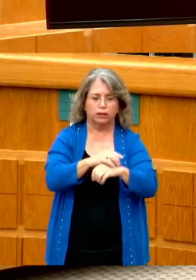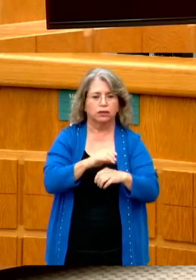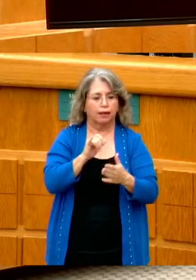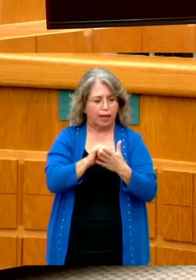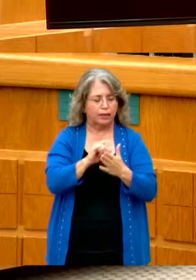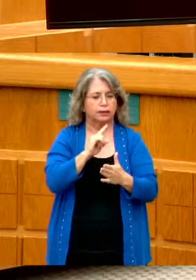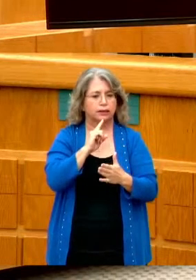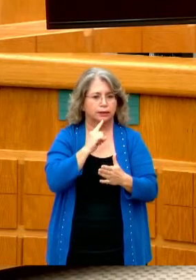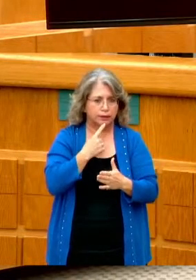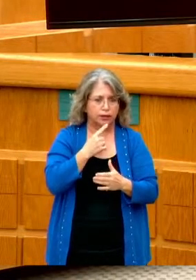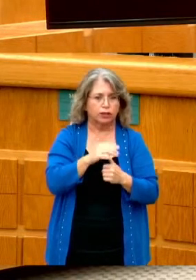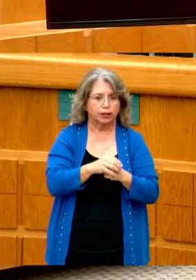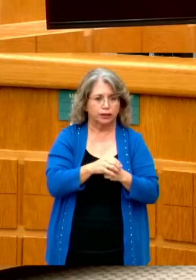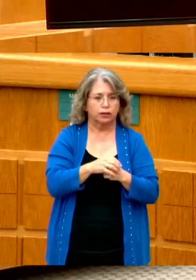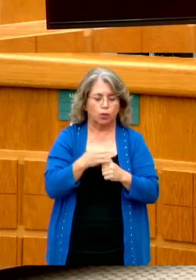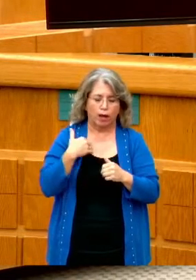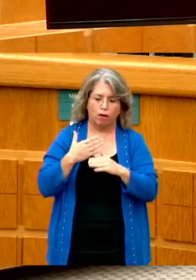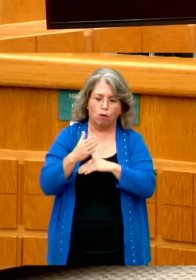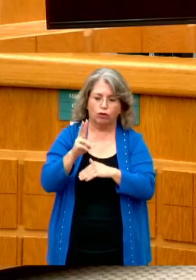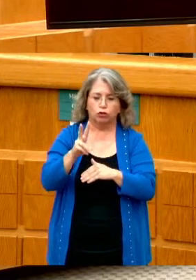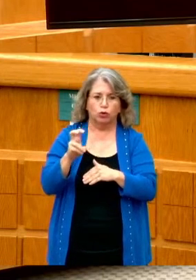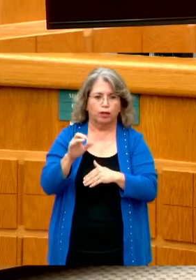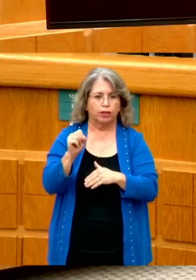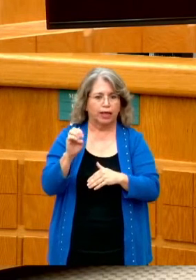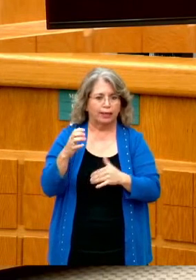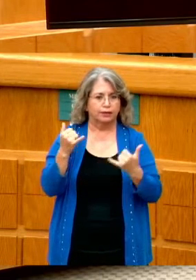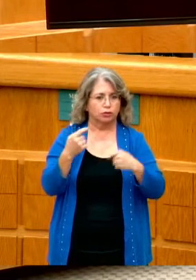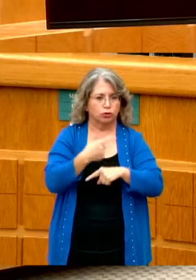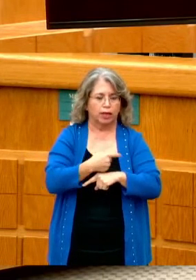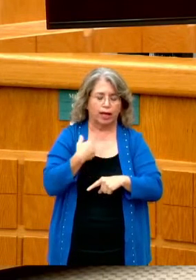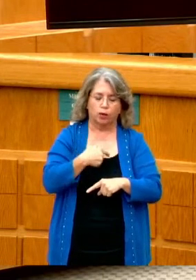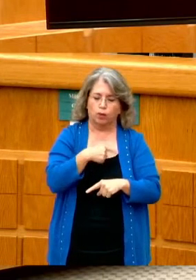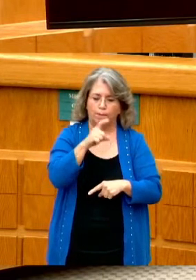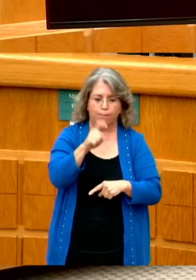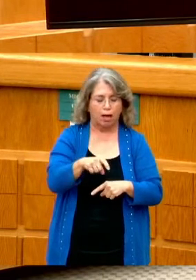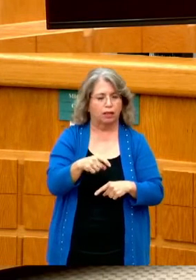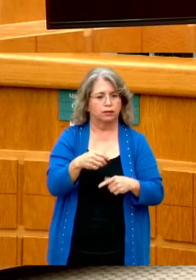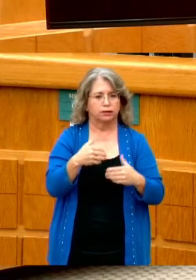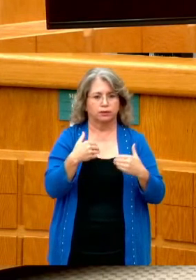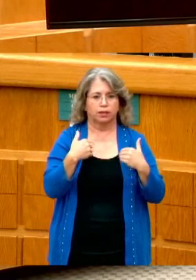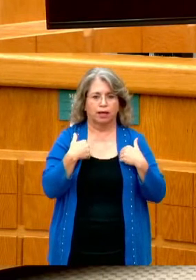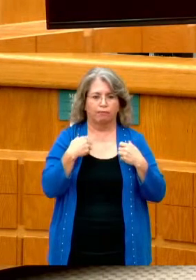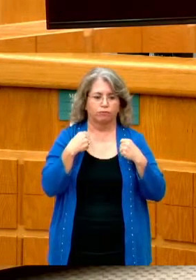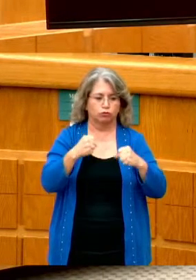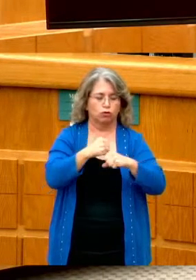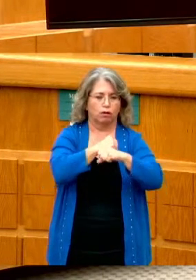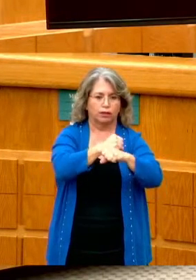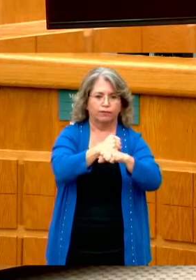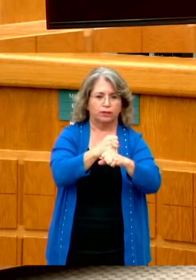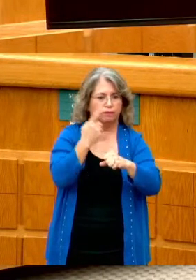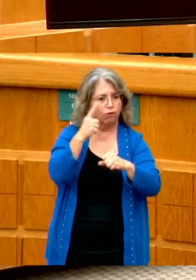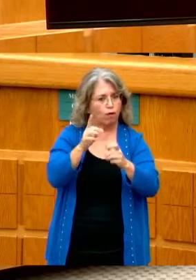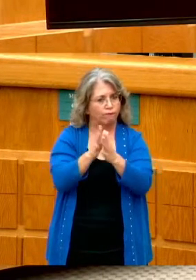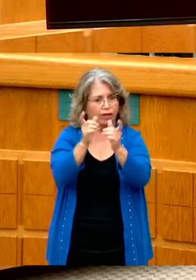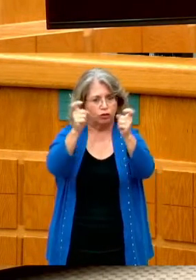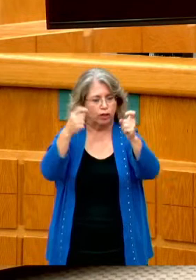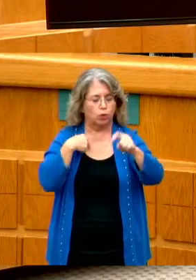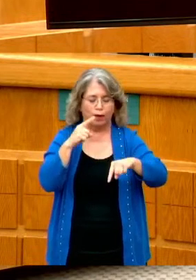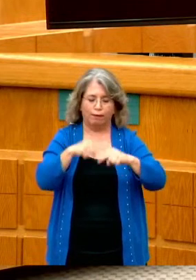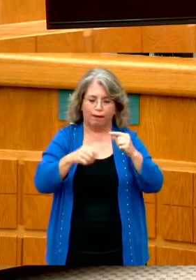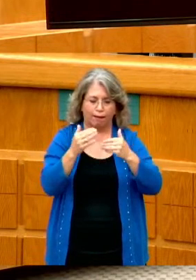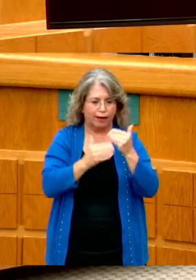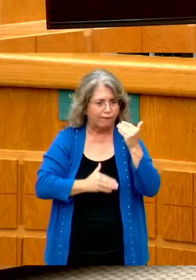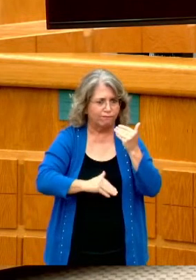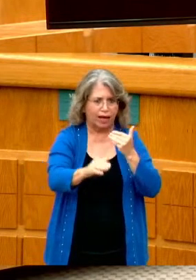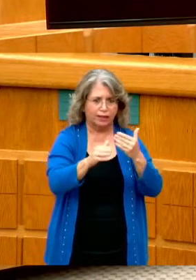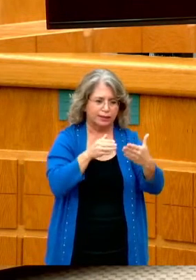serious. We absolutely need that in order to have this victory that we so desperately want. We cannot advance on this enemy